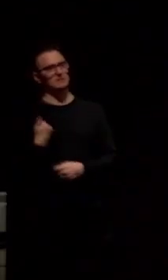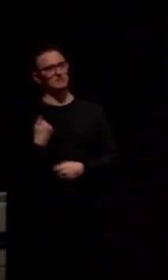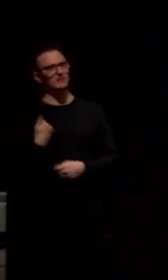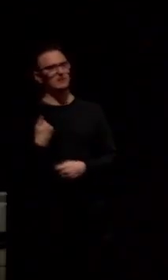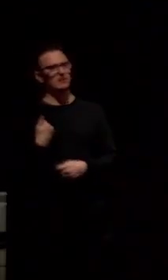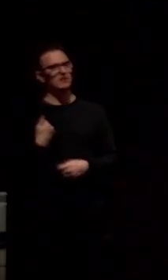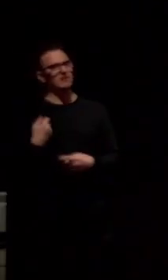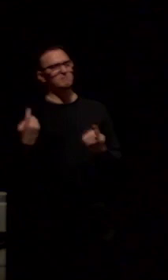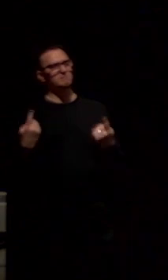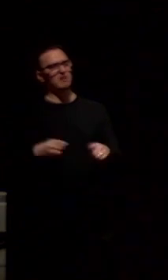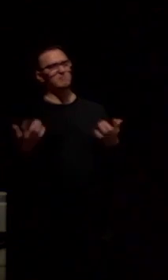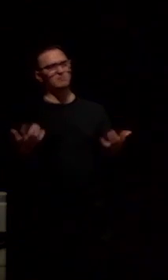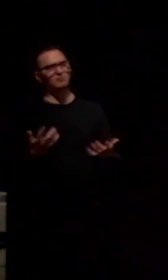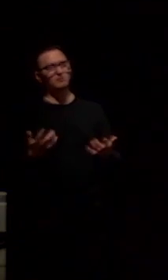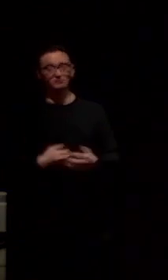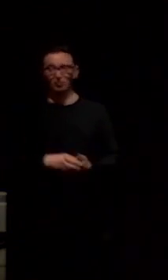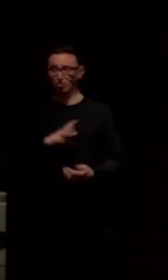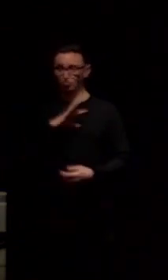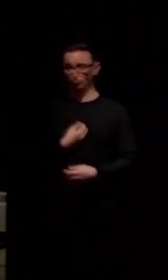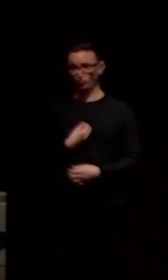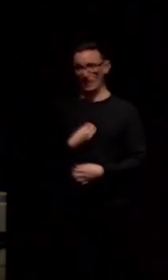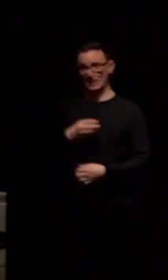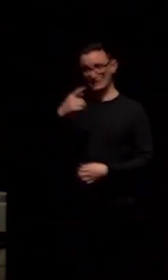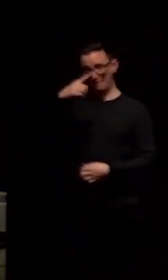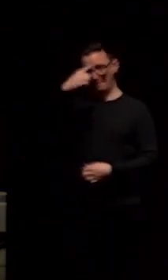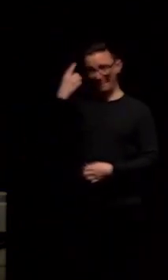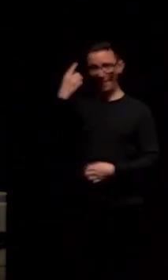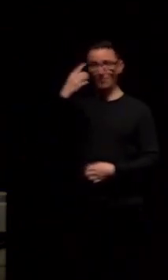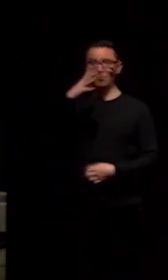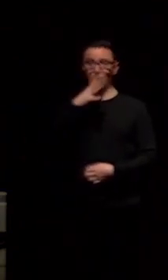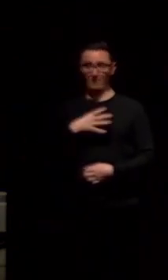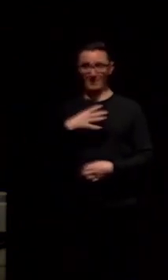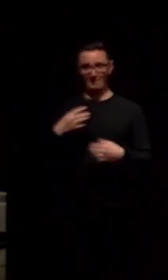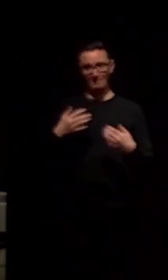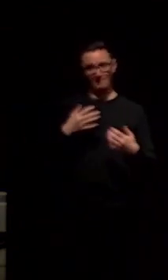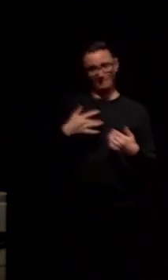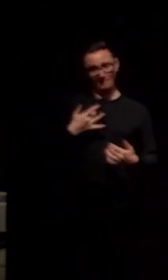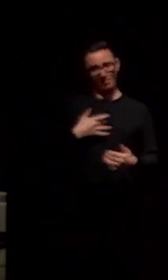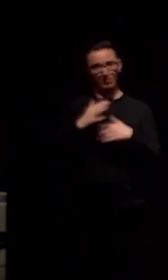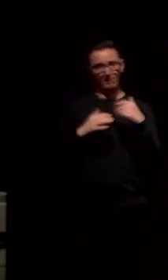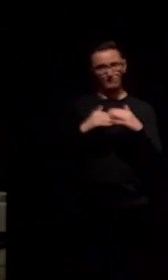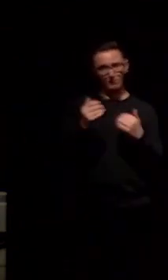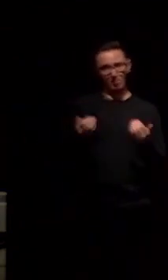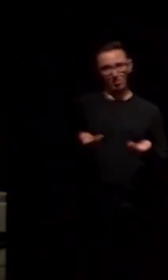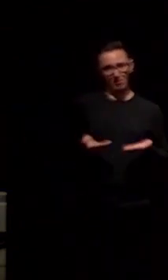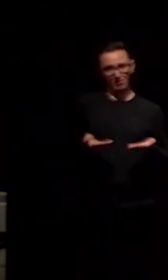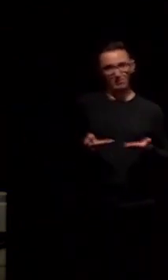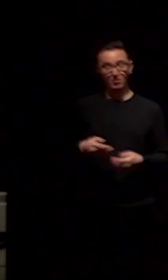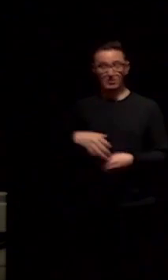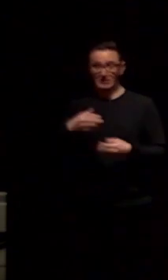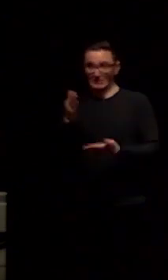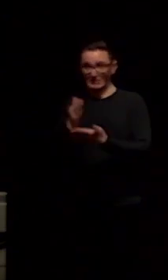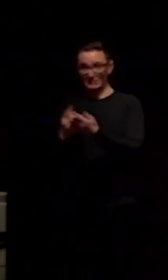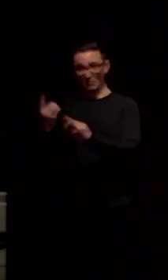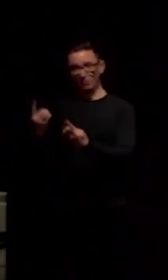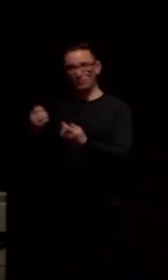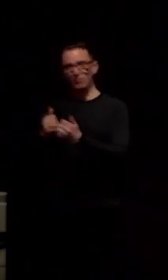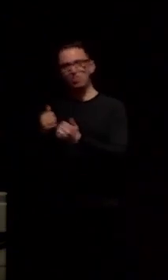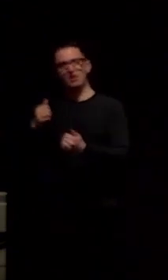around. Would a trans black woman be comfortable here? Mm-hmm. Would someone with a disability be safe here?